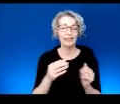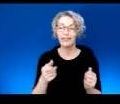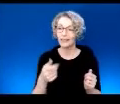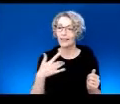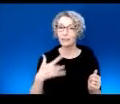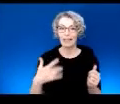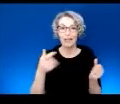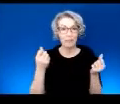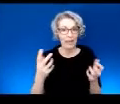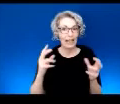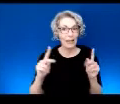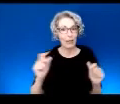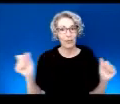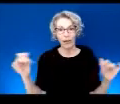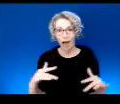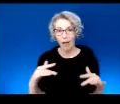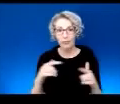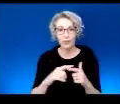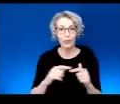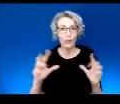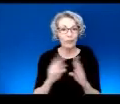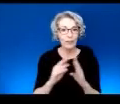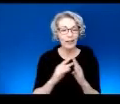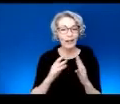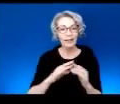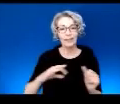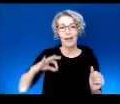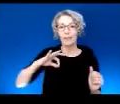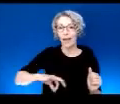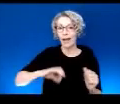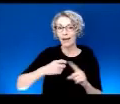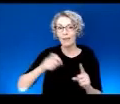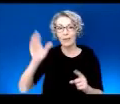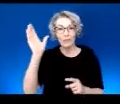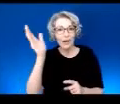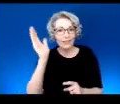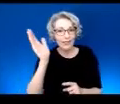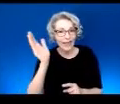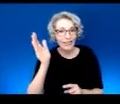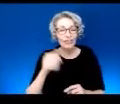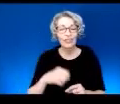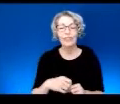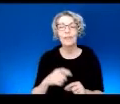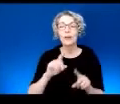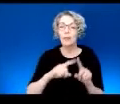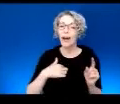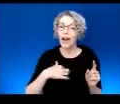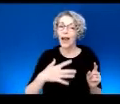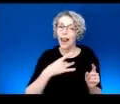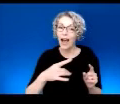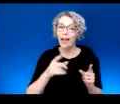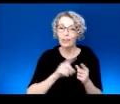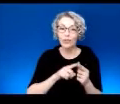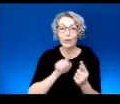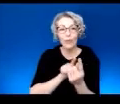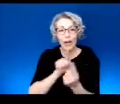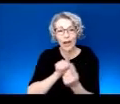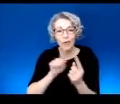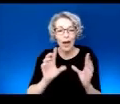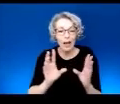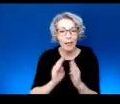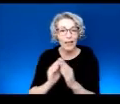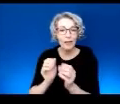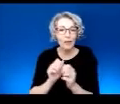people come to the meetings and benefit from our presentations. But I like to meet with individuals